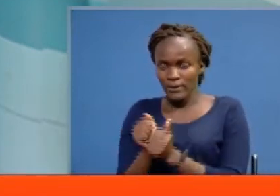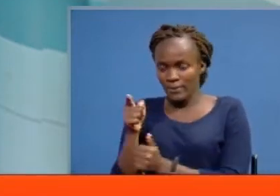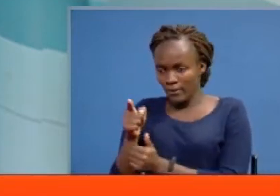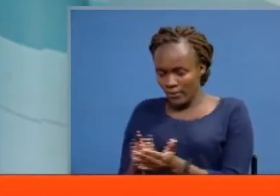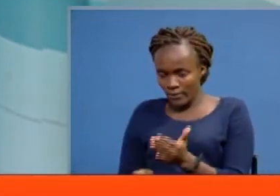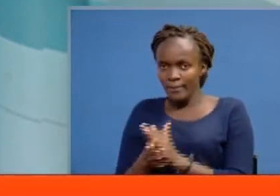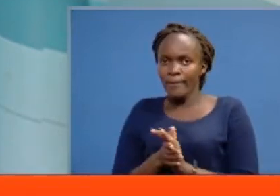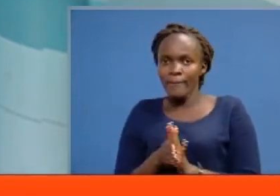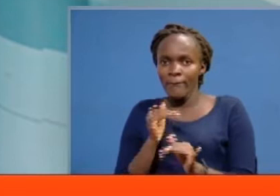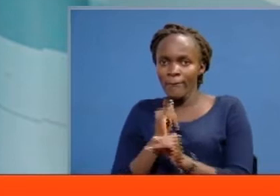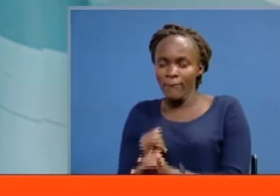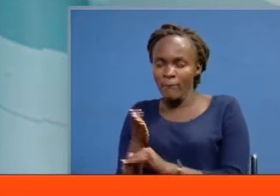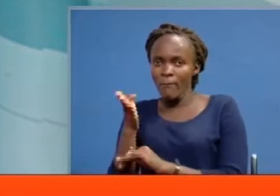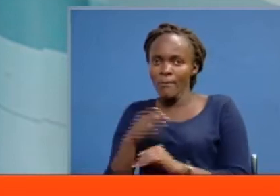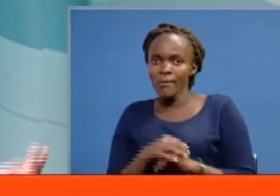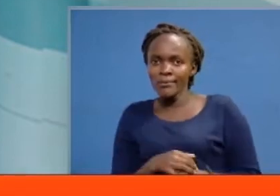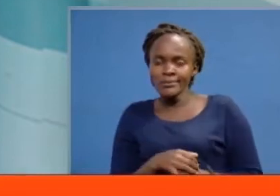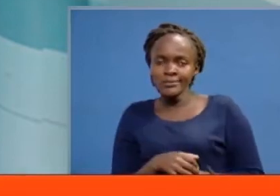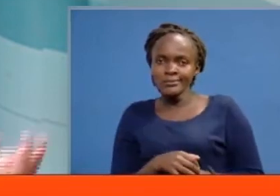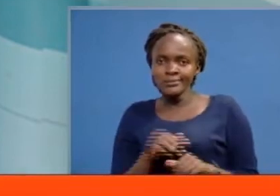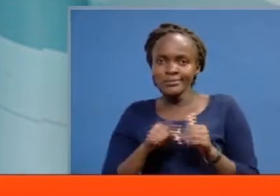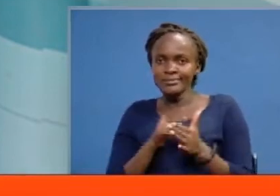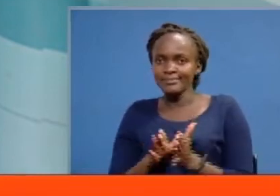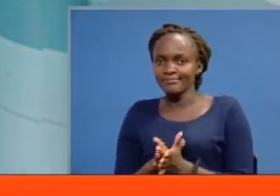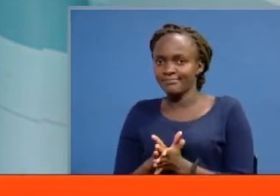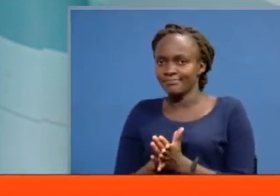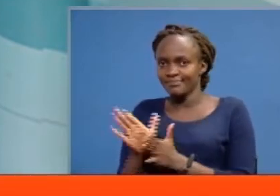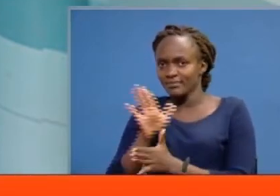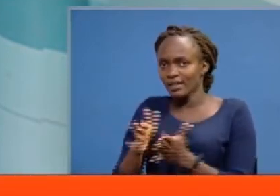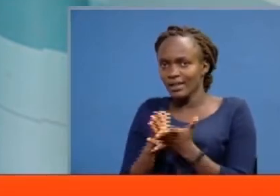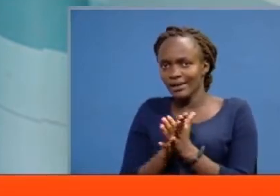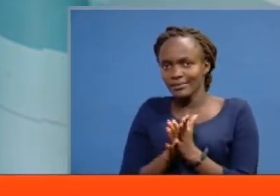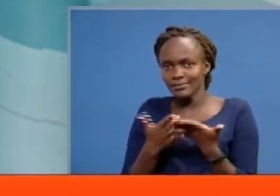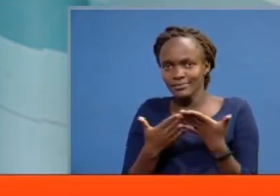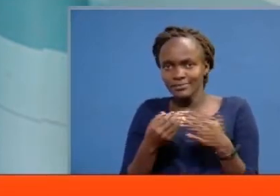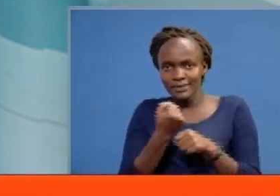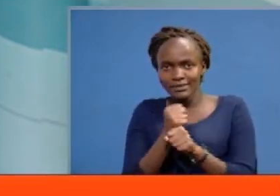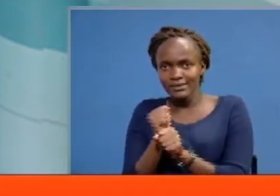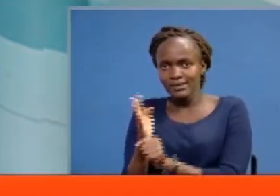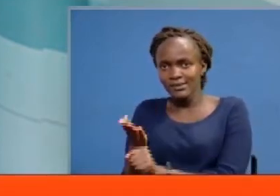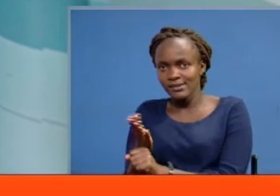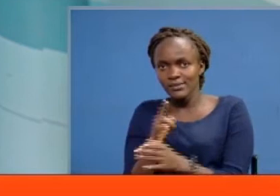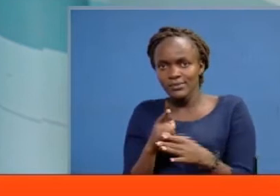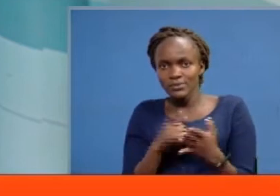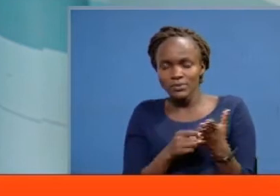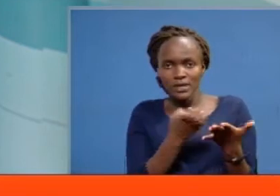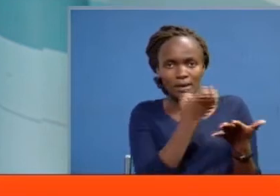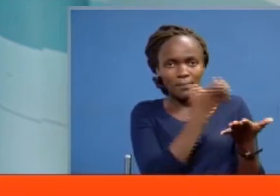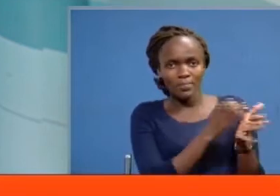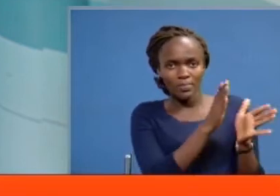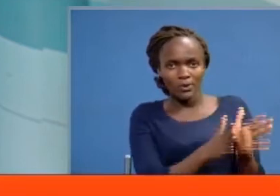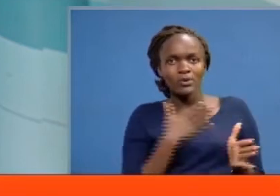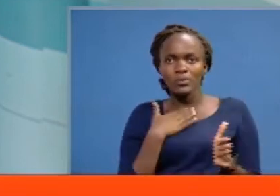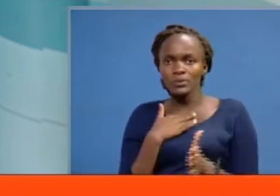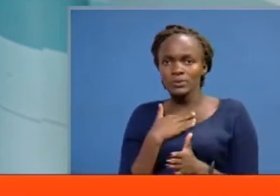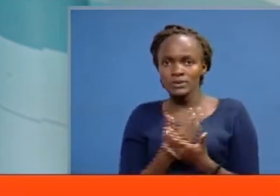job description. It's not just about the design. You have to bring out what the employer is looking for. Definitely. Yeah. And as